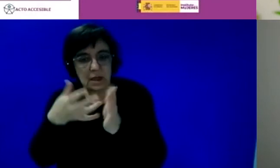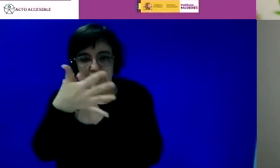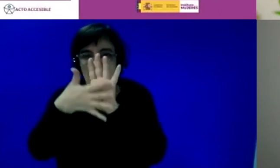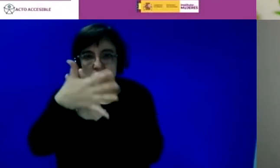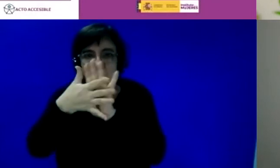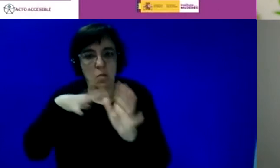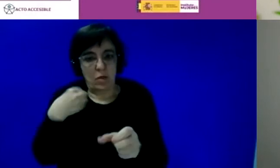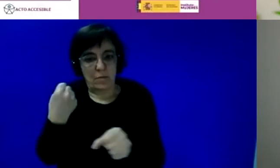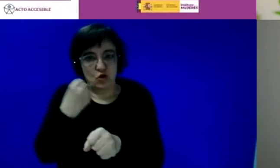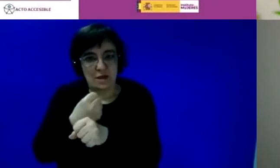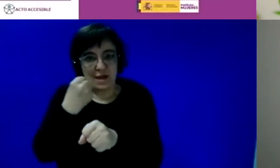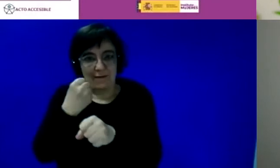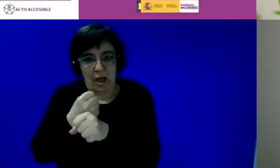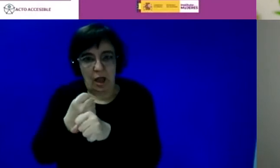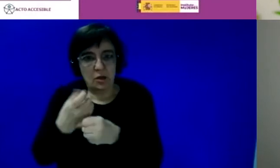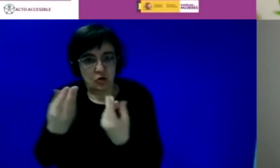willing to help.